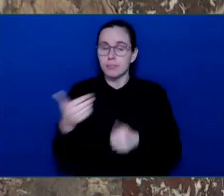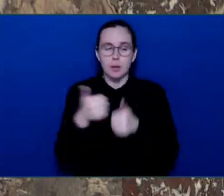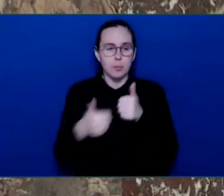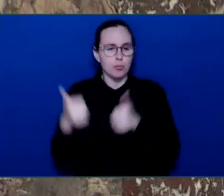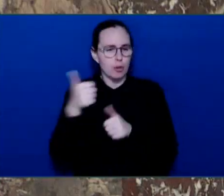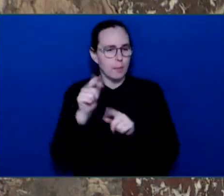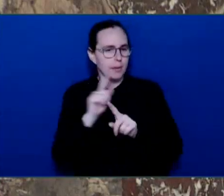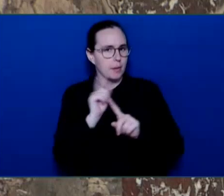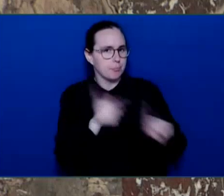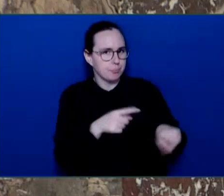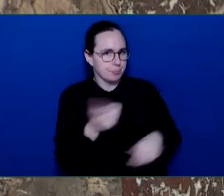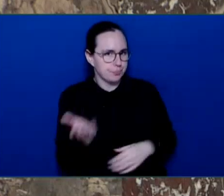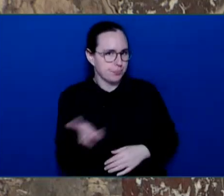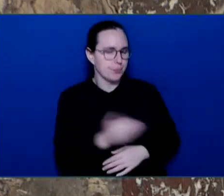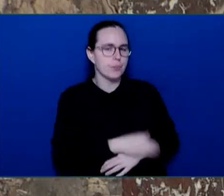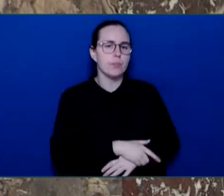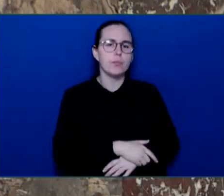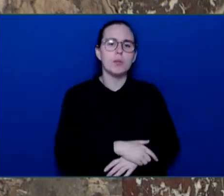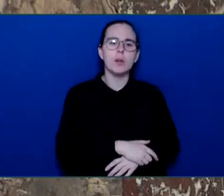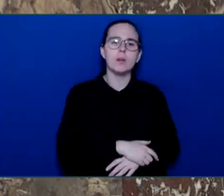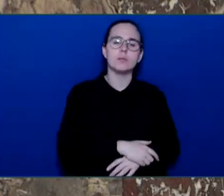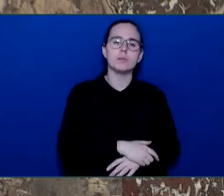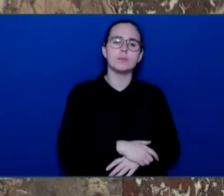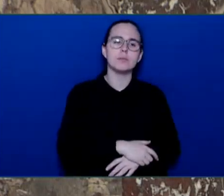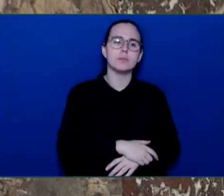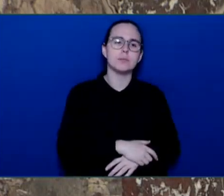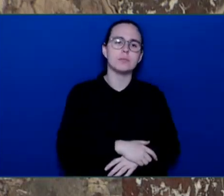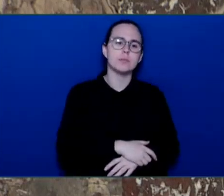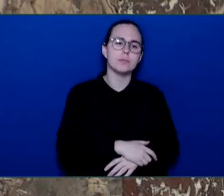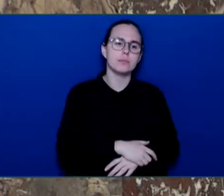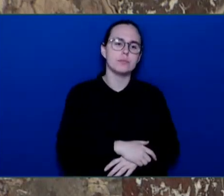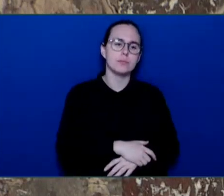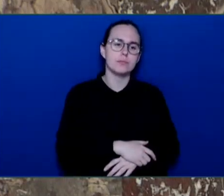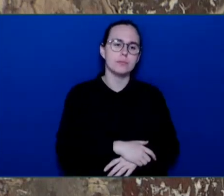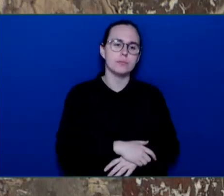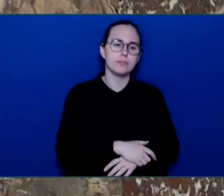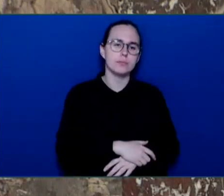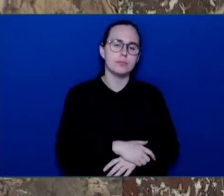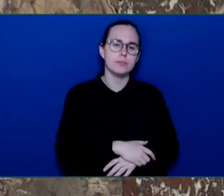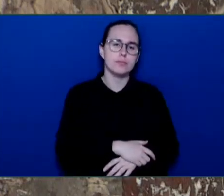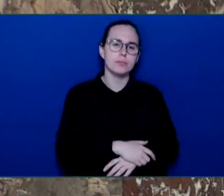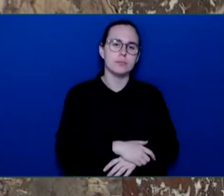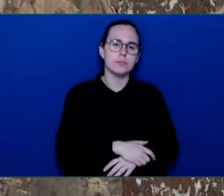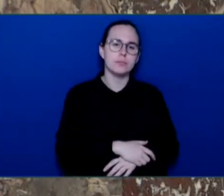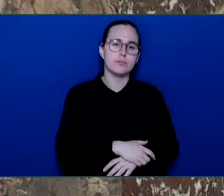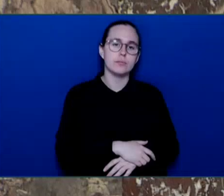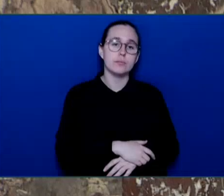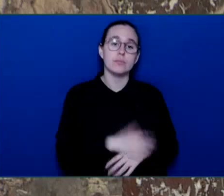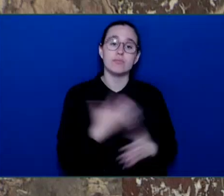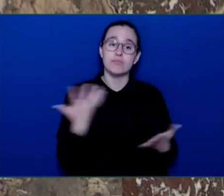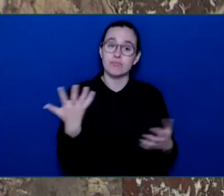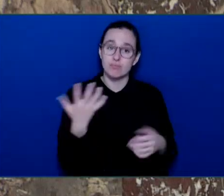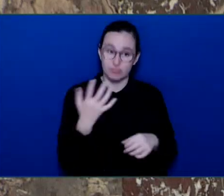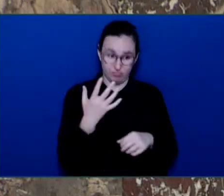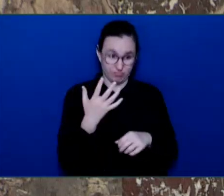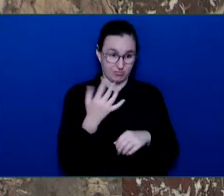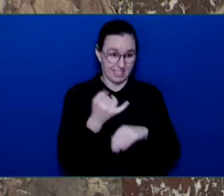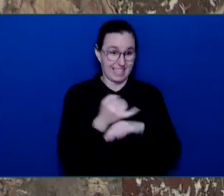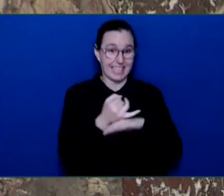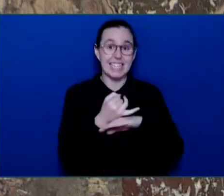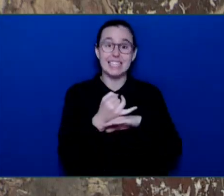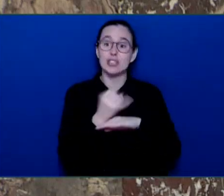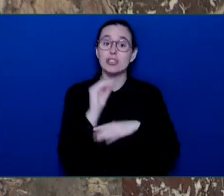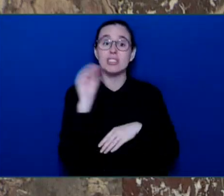Mr. Speaker. There's really no question with rising interest rates, with global inflation impacts that we're seeing here in British